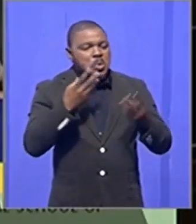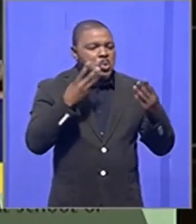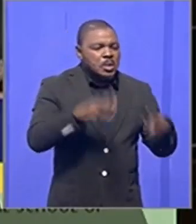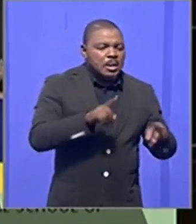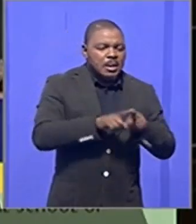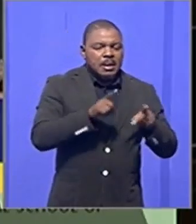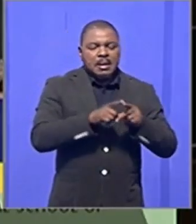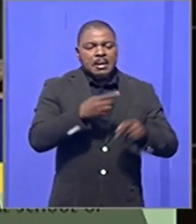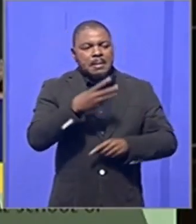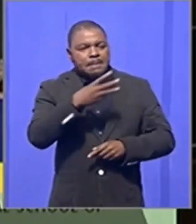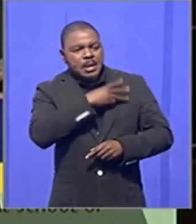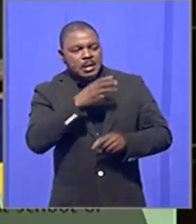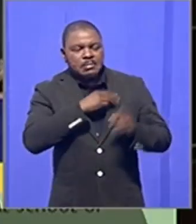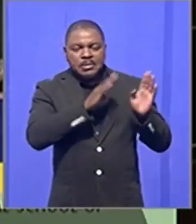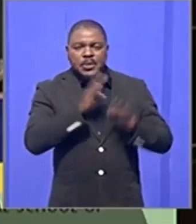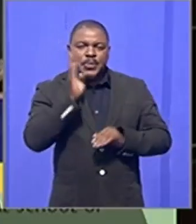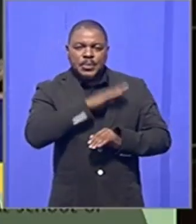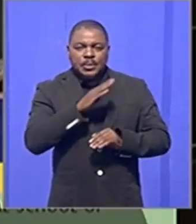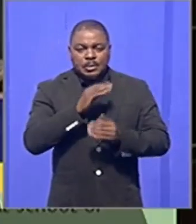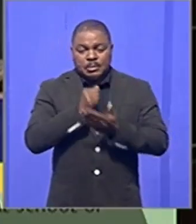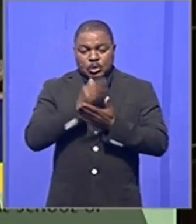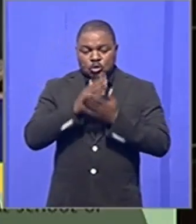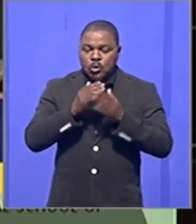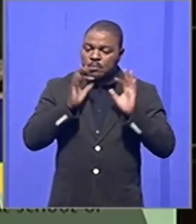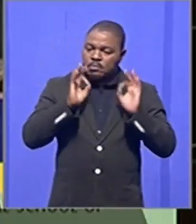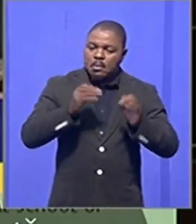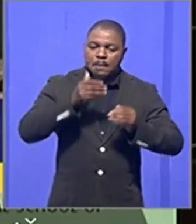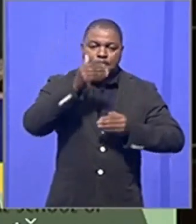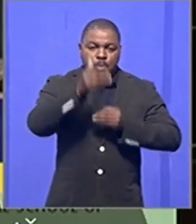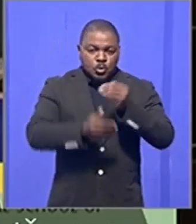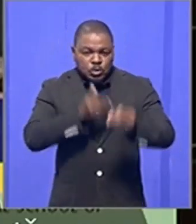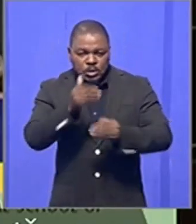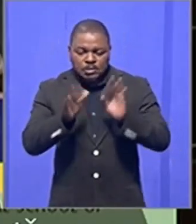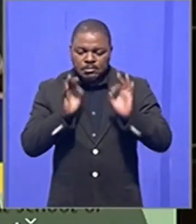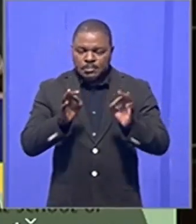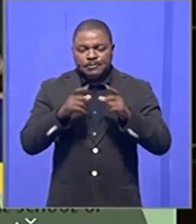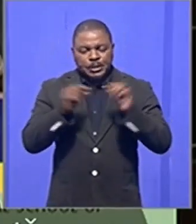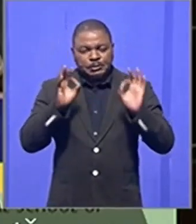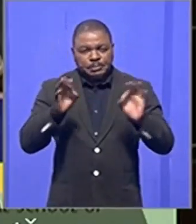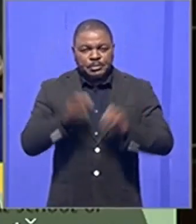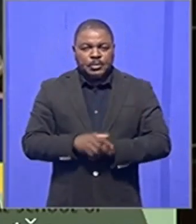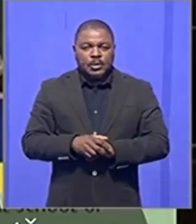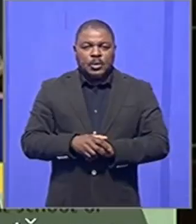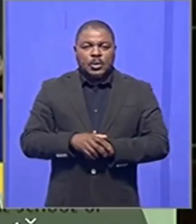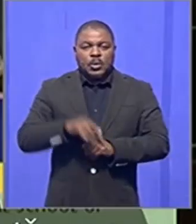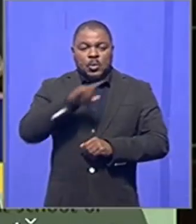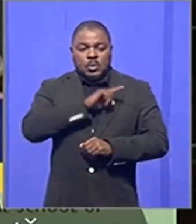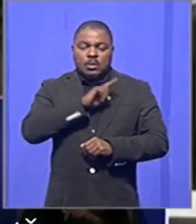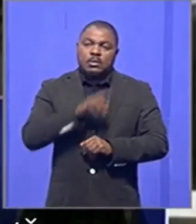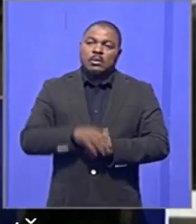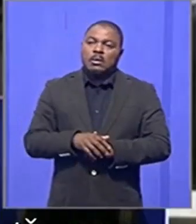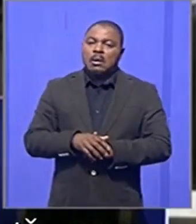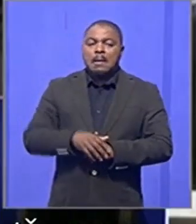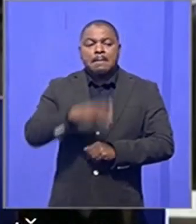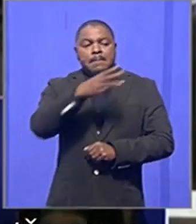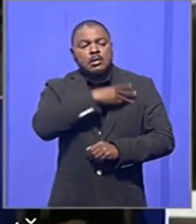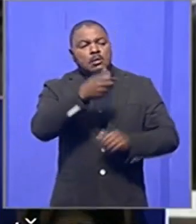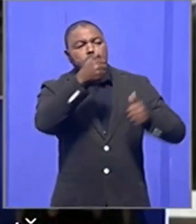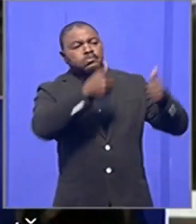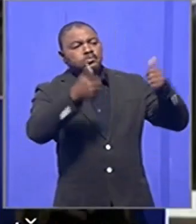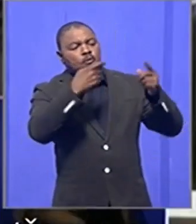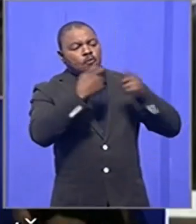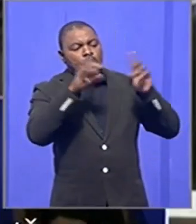management to ensure that display processes are completed timeously, because it's unacceptable that senior management within